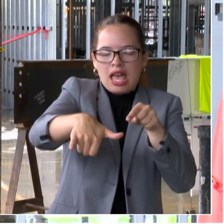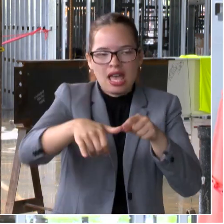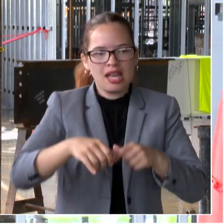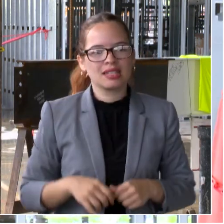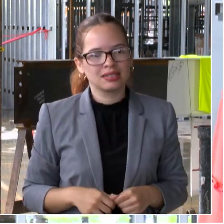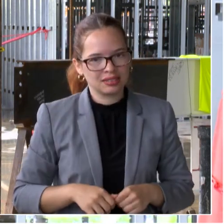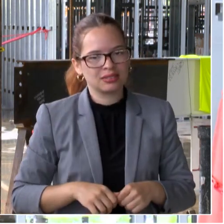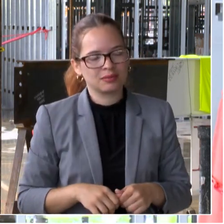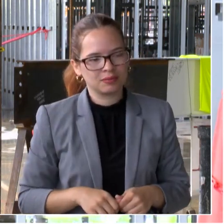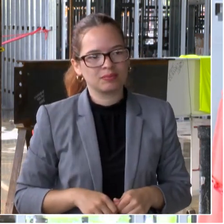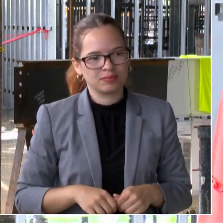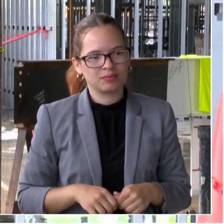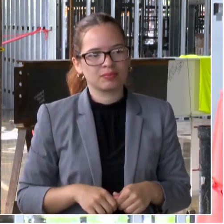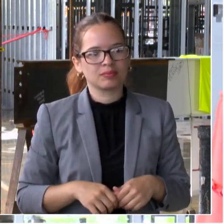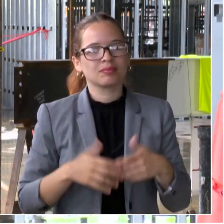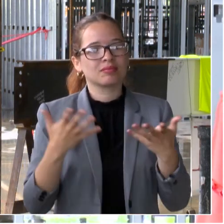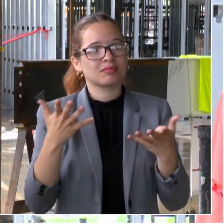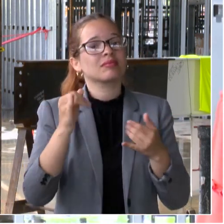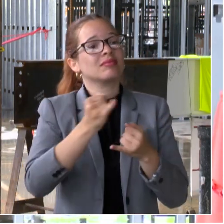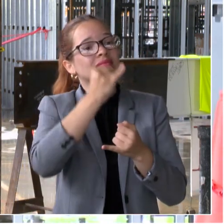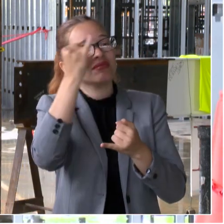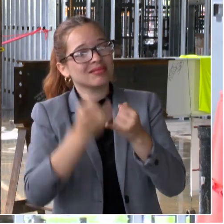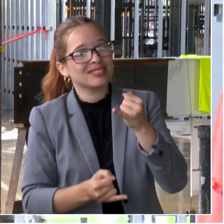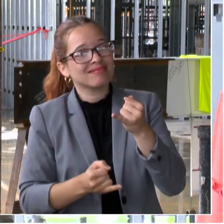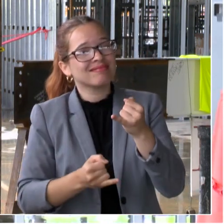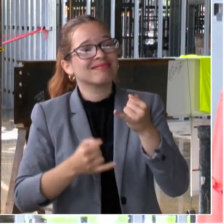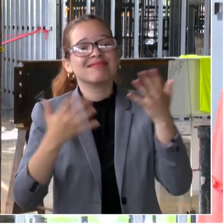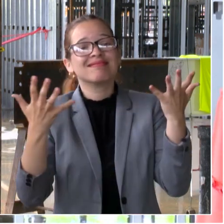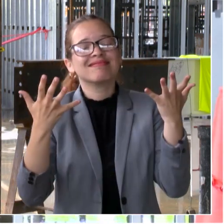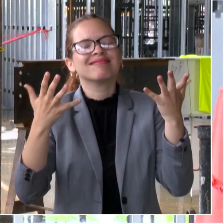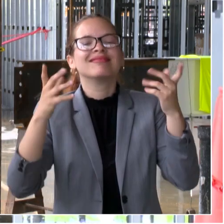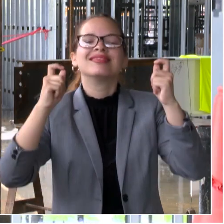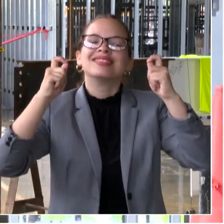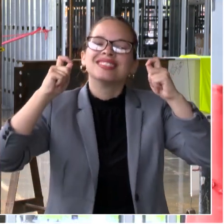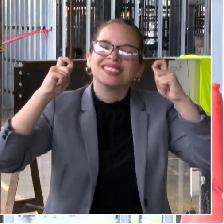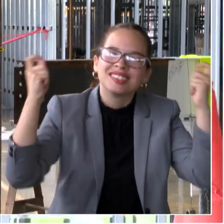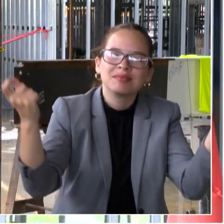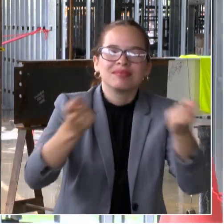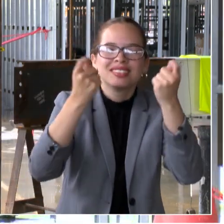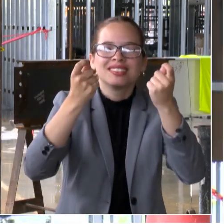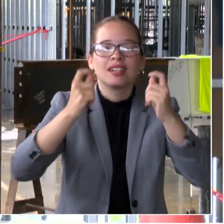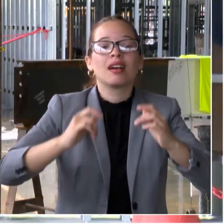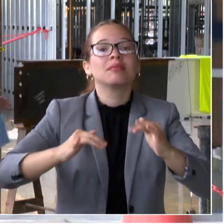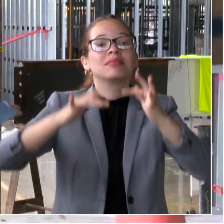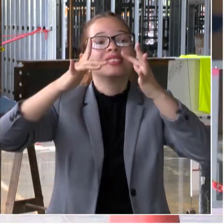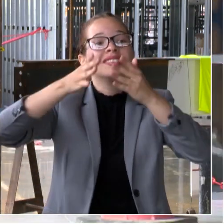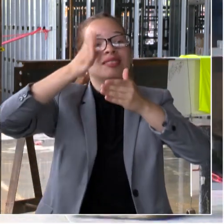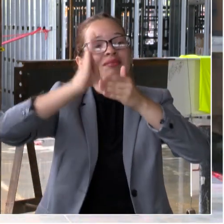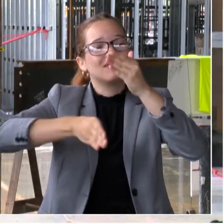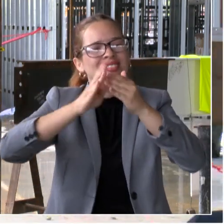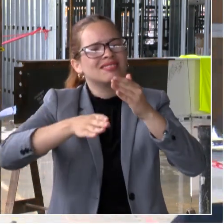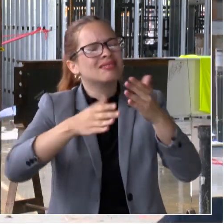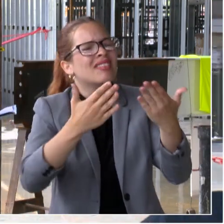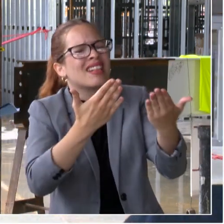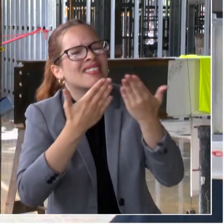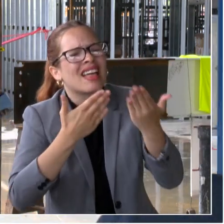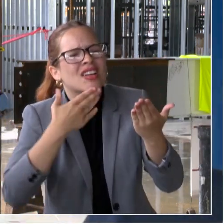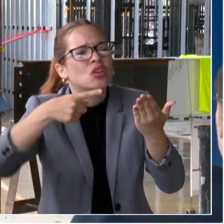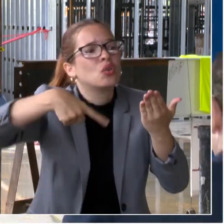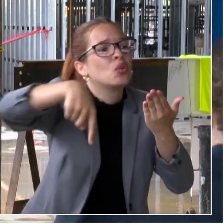well as GW. Truly, without their partnership, we could not be here today and fulfill our commitment and our partnership in this vital effort.